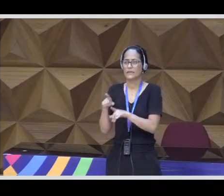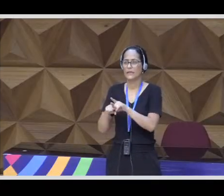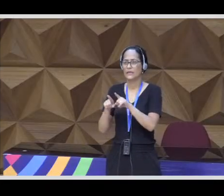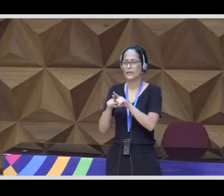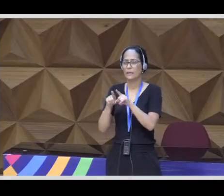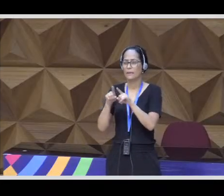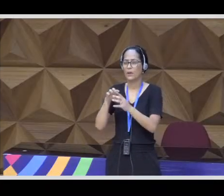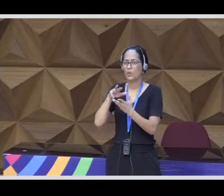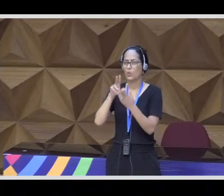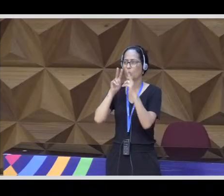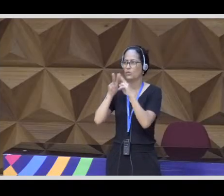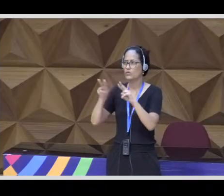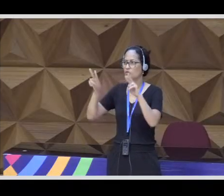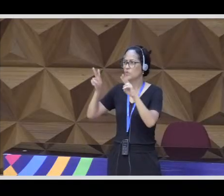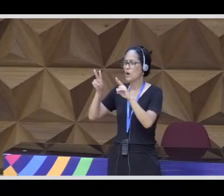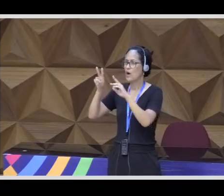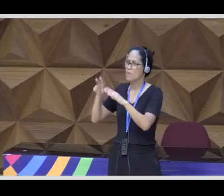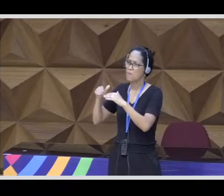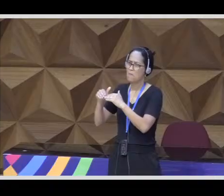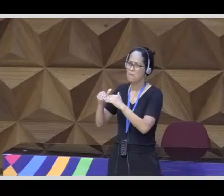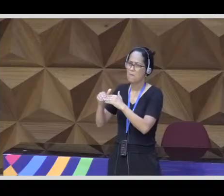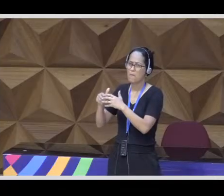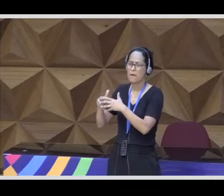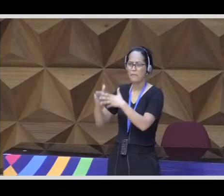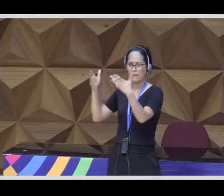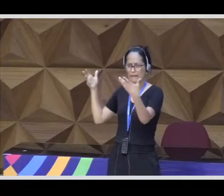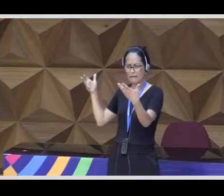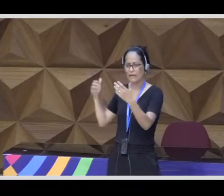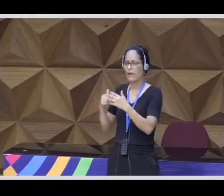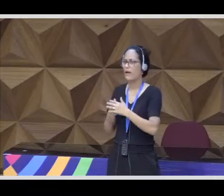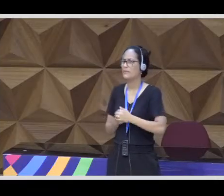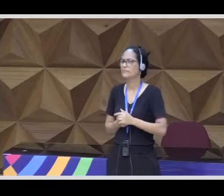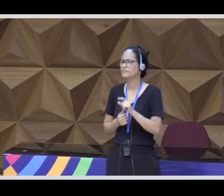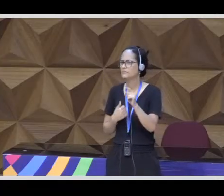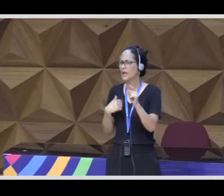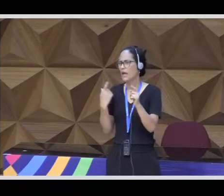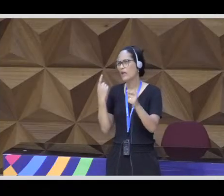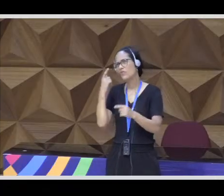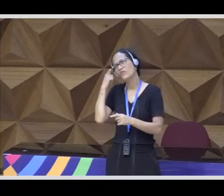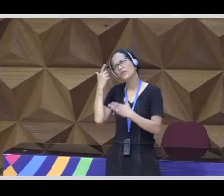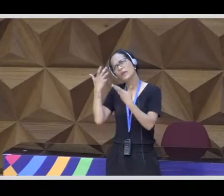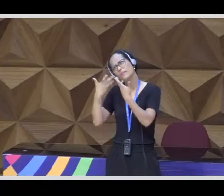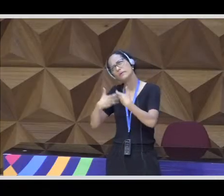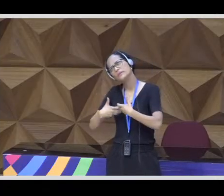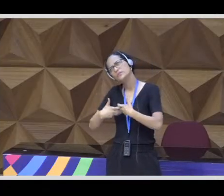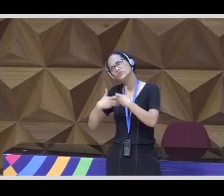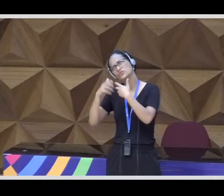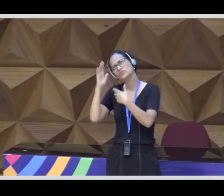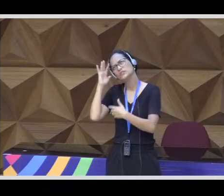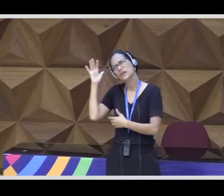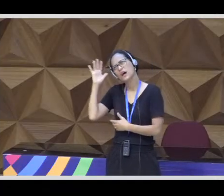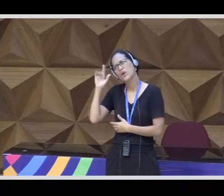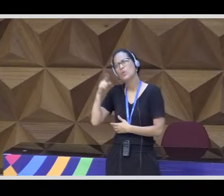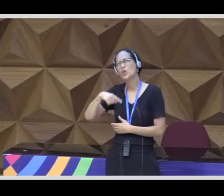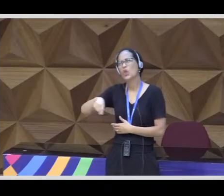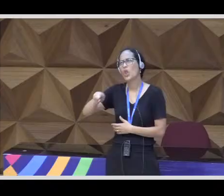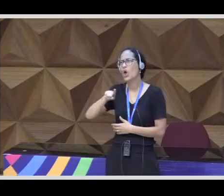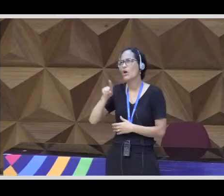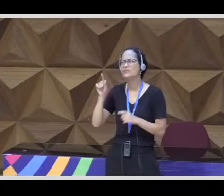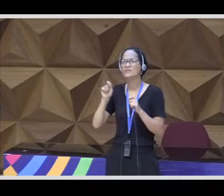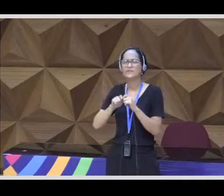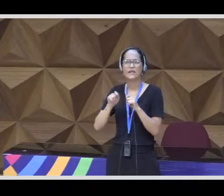also wondering, I start to inspiring myself, like what can we do in such confined space, for